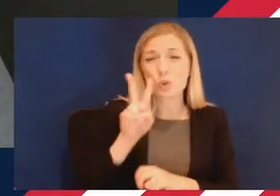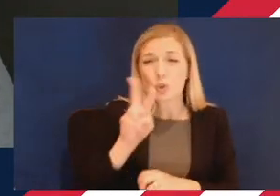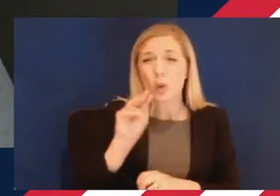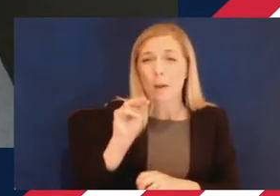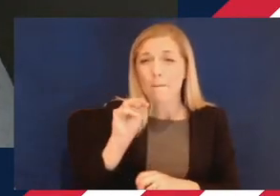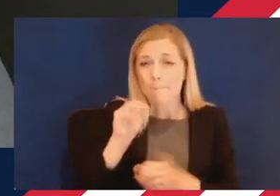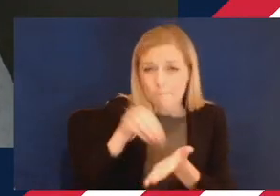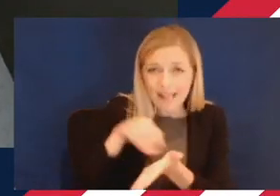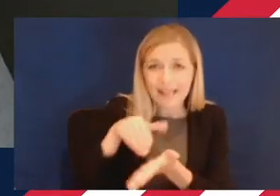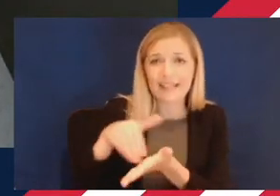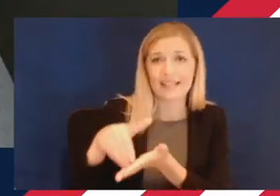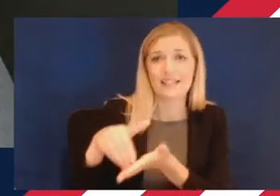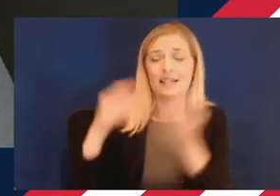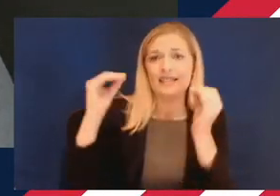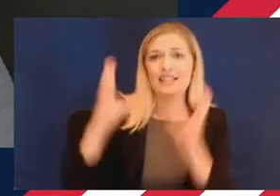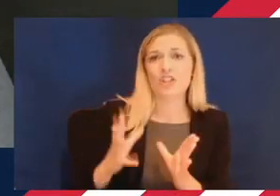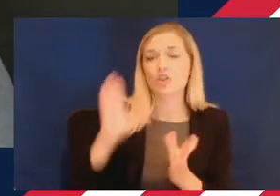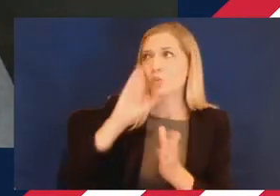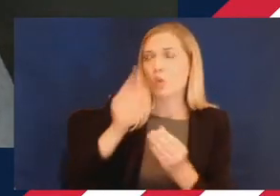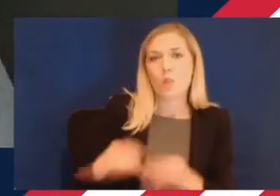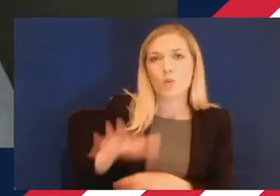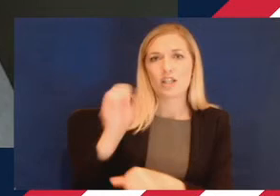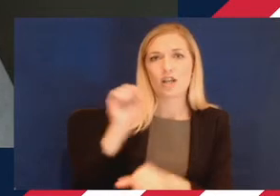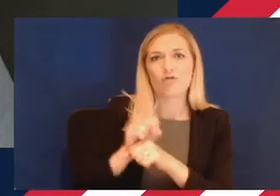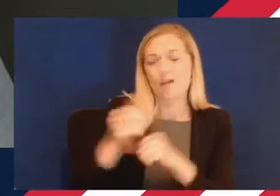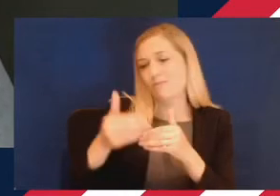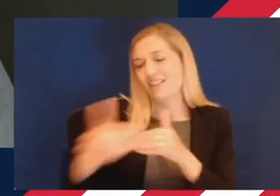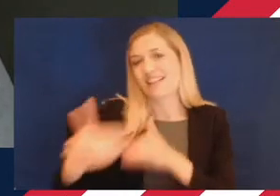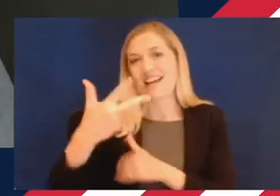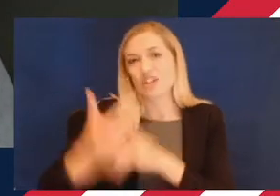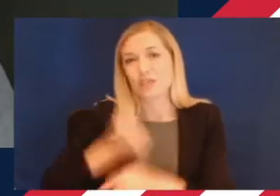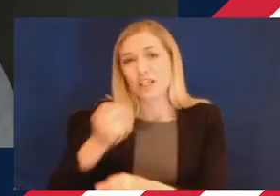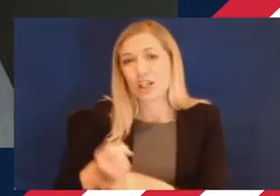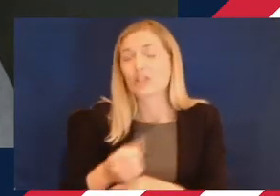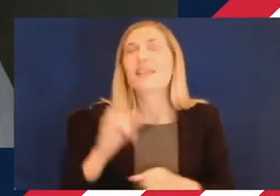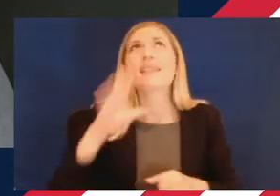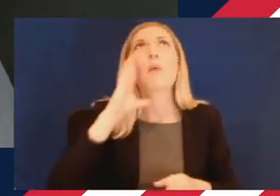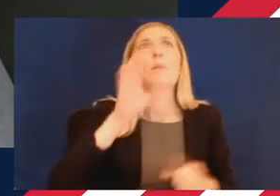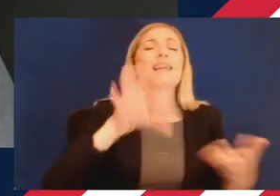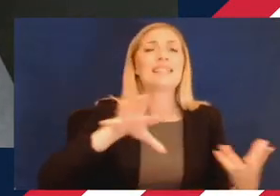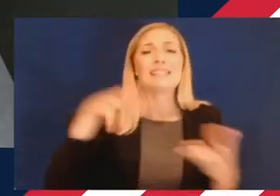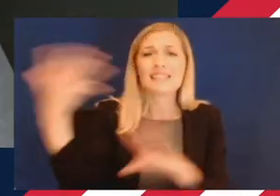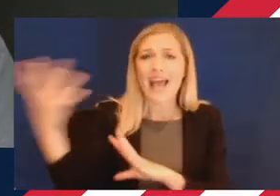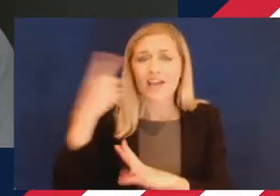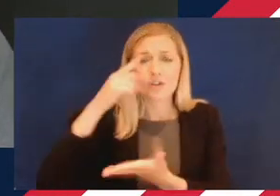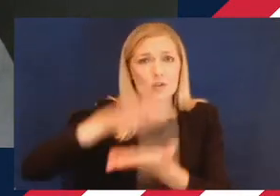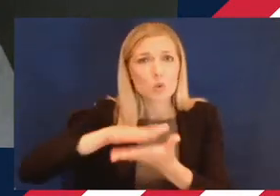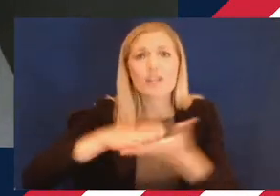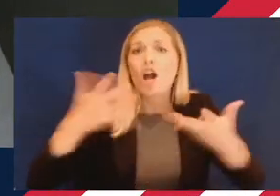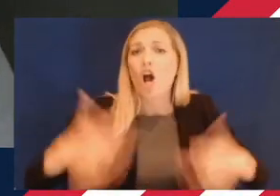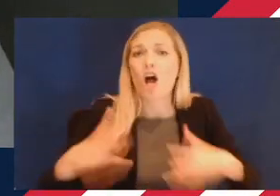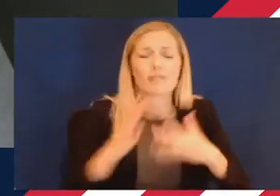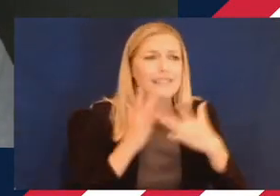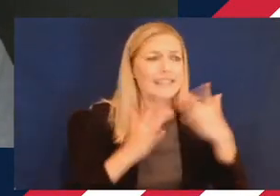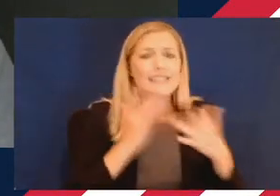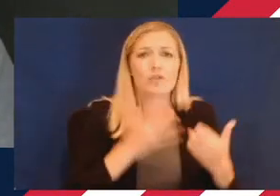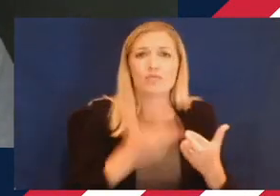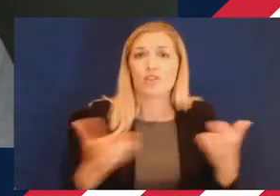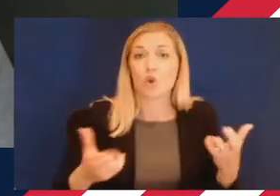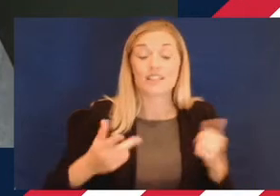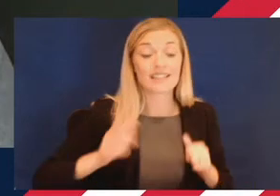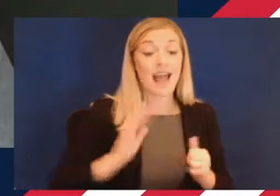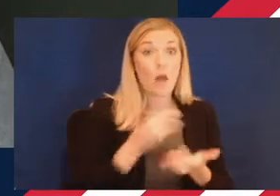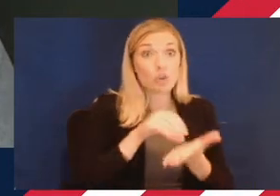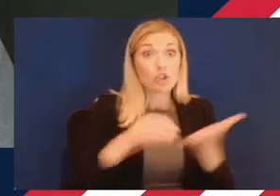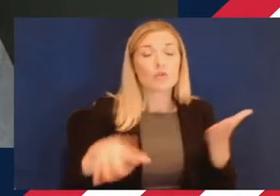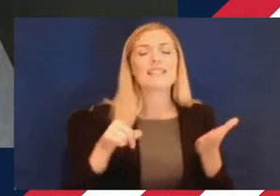3 years. This would be a disaster for students in schools that are already under resources. These students desperately need to return to schools